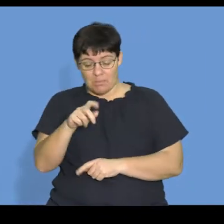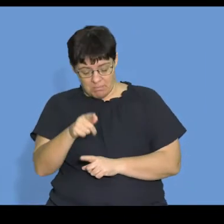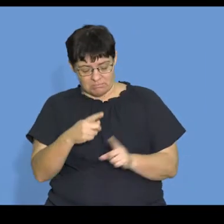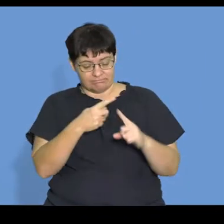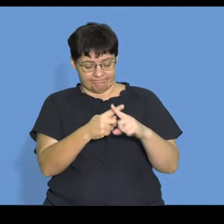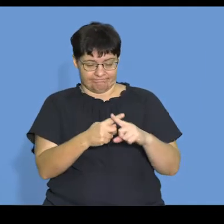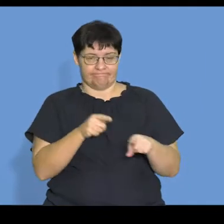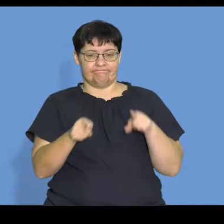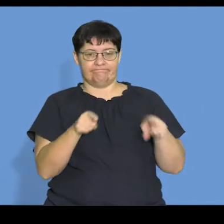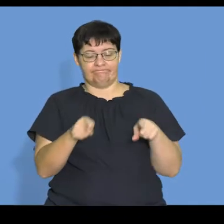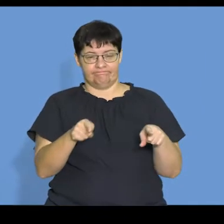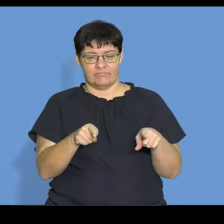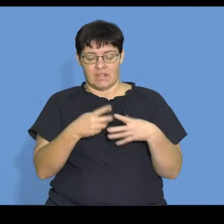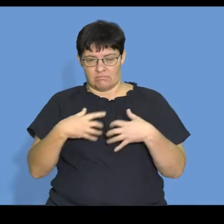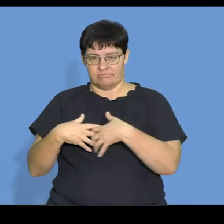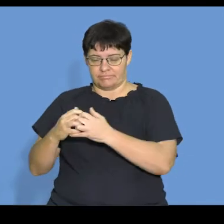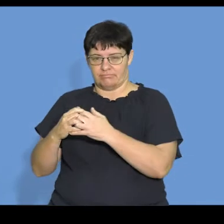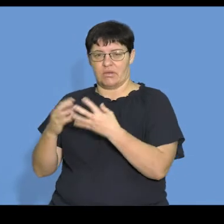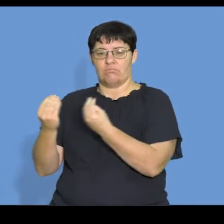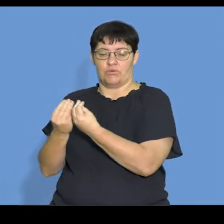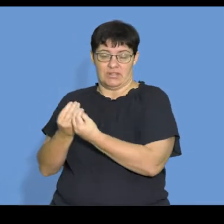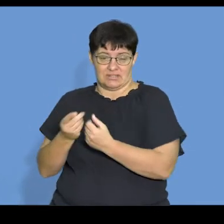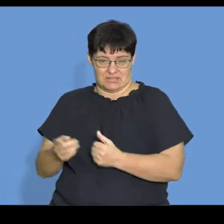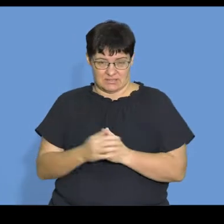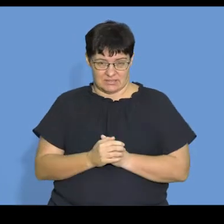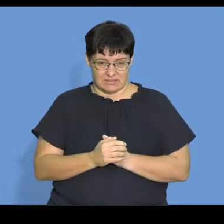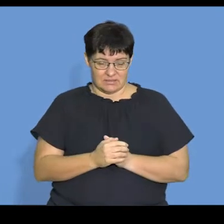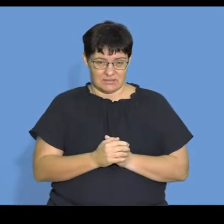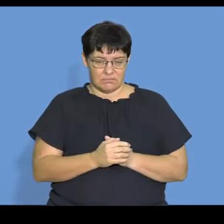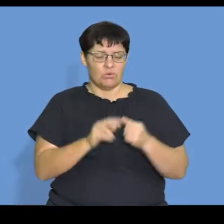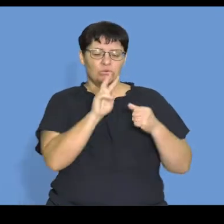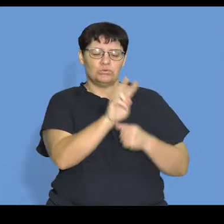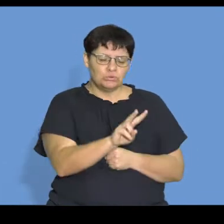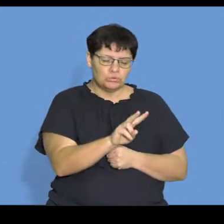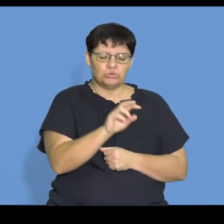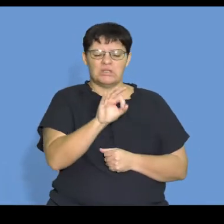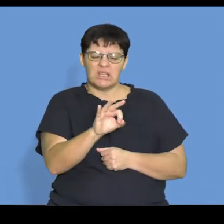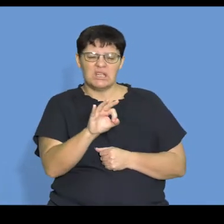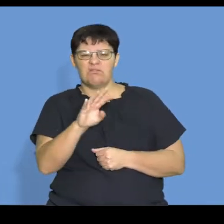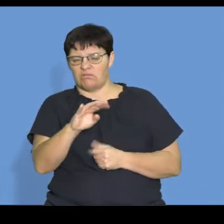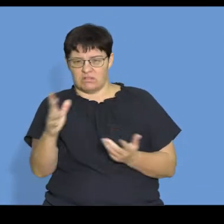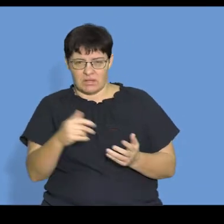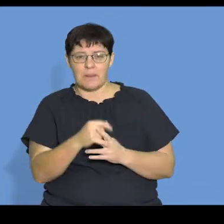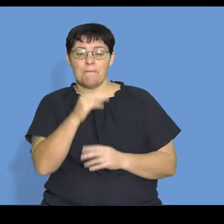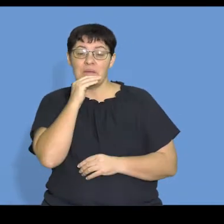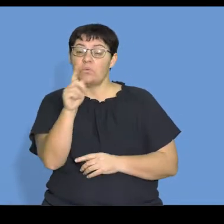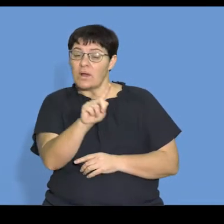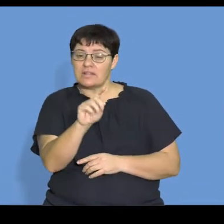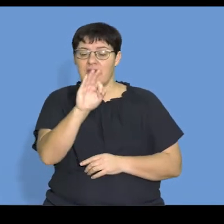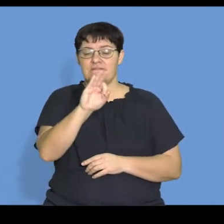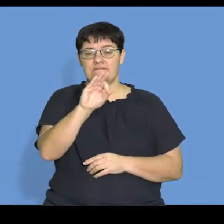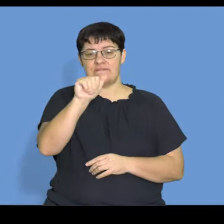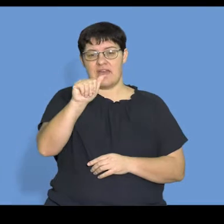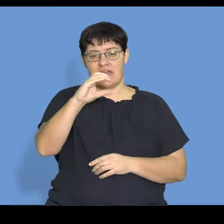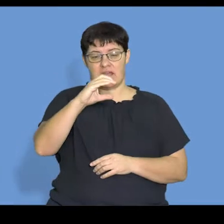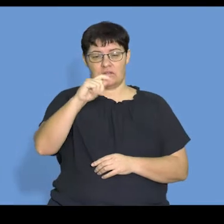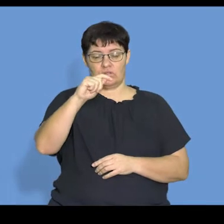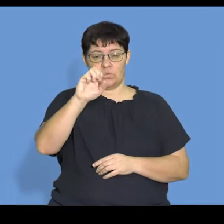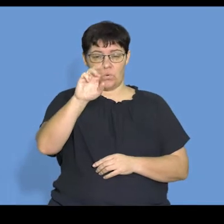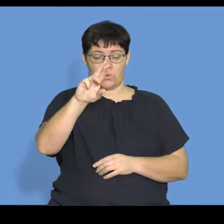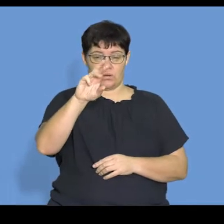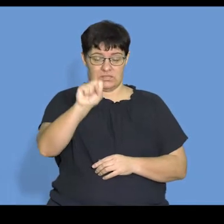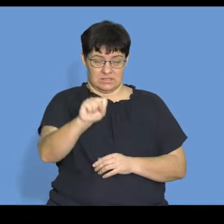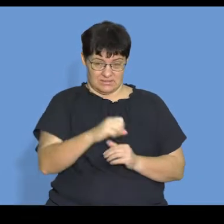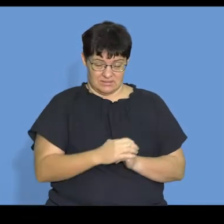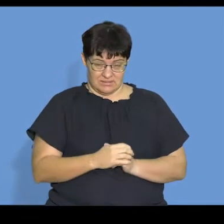a product, right? So 2 or more terms, we then call them factors, right? So when I'm talking about